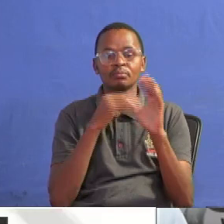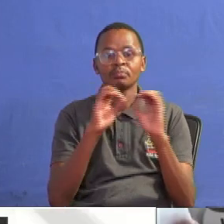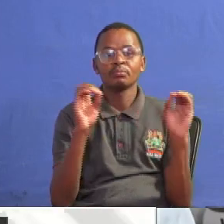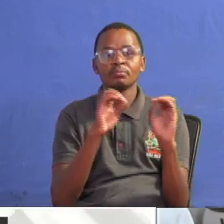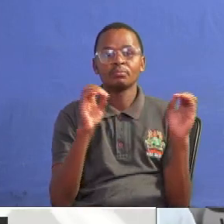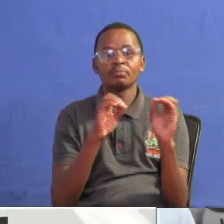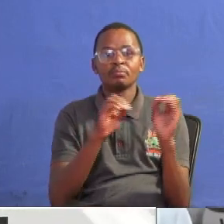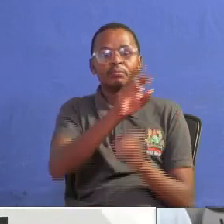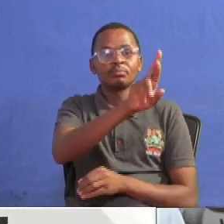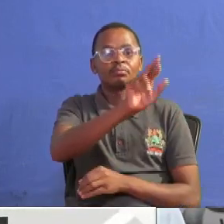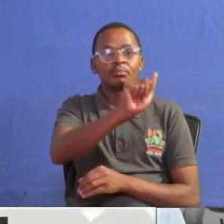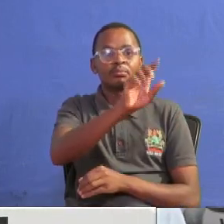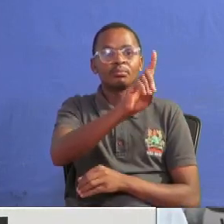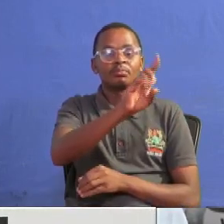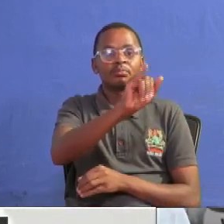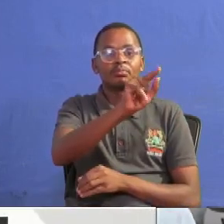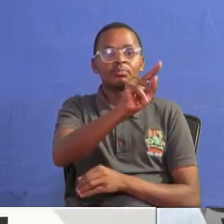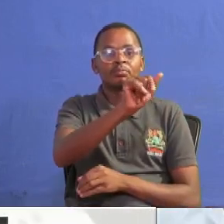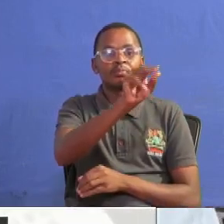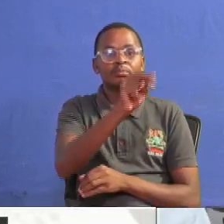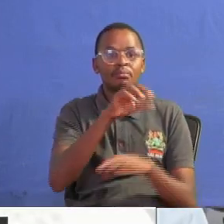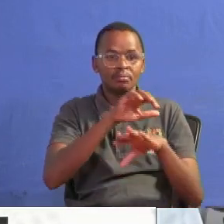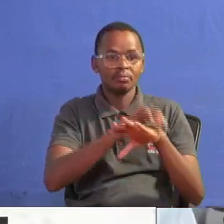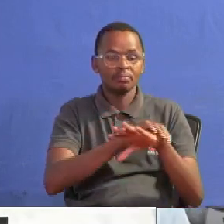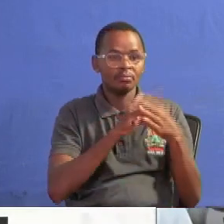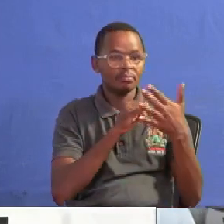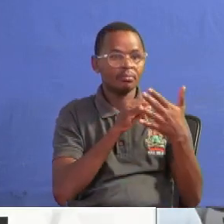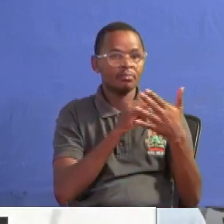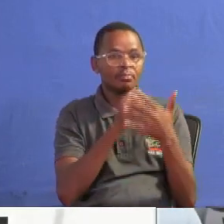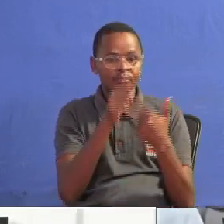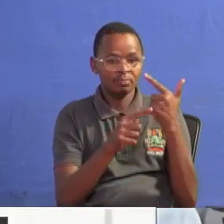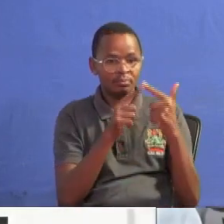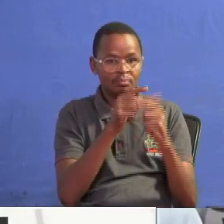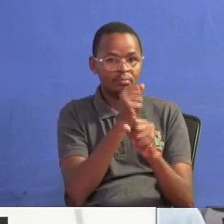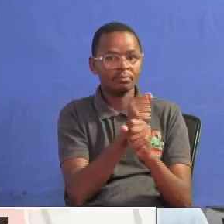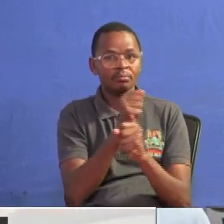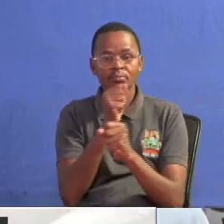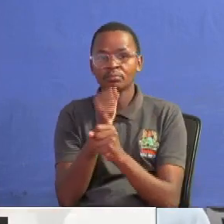have any radiation. A pregnant woman gets it. And so when you do an